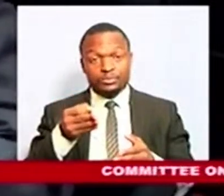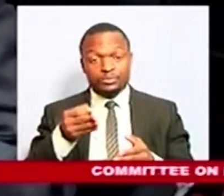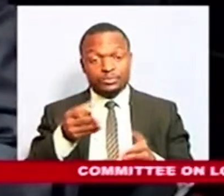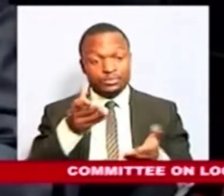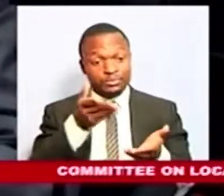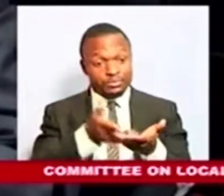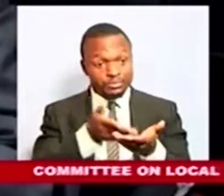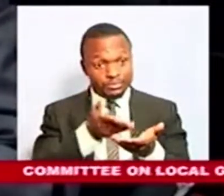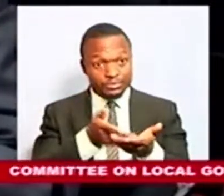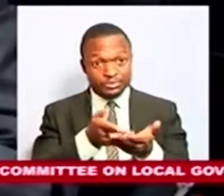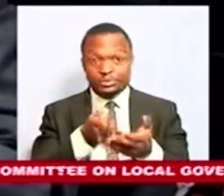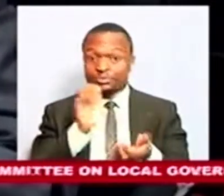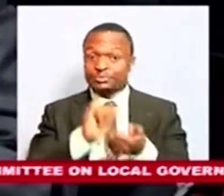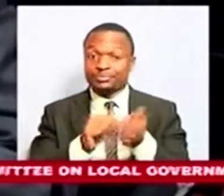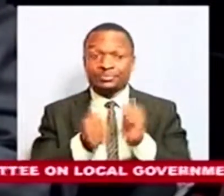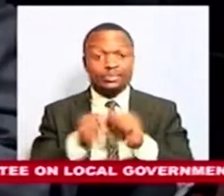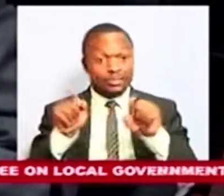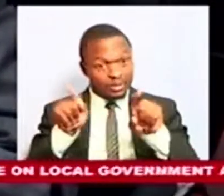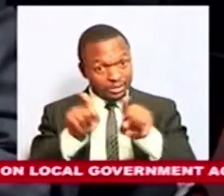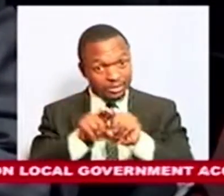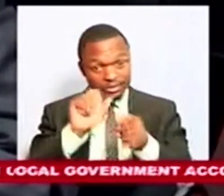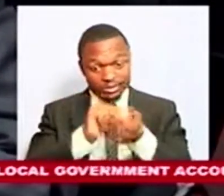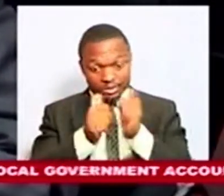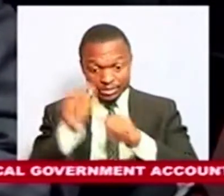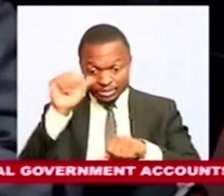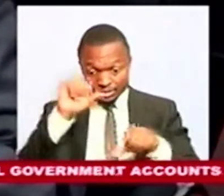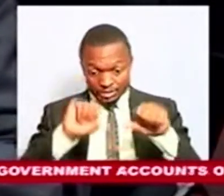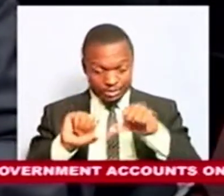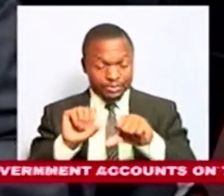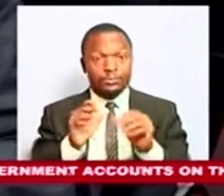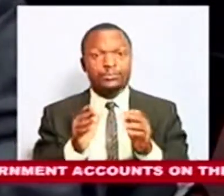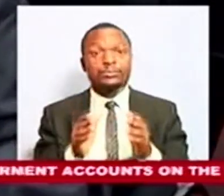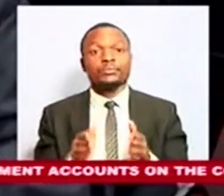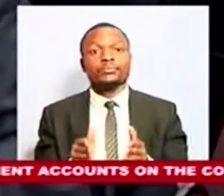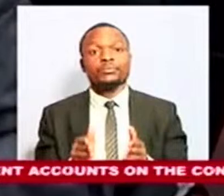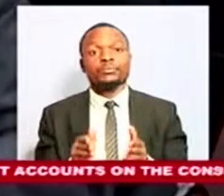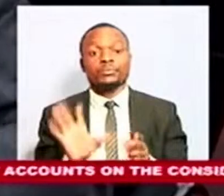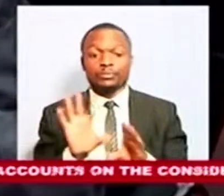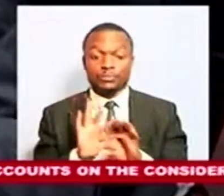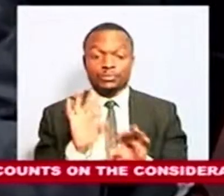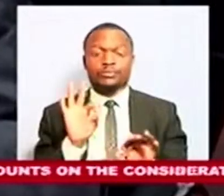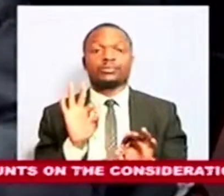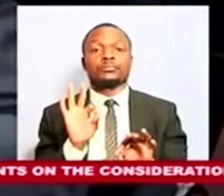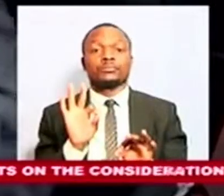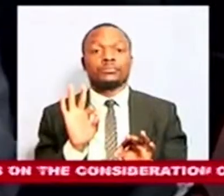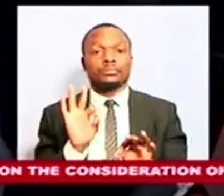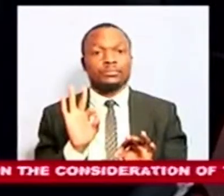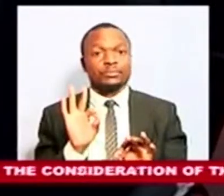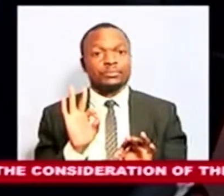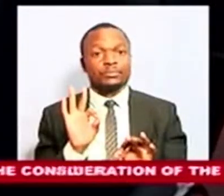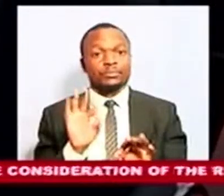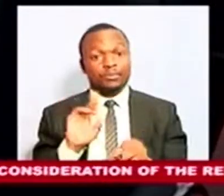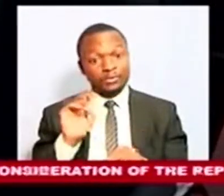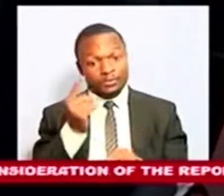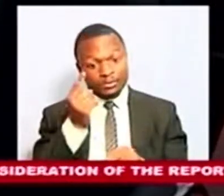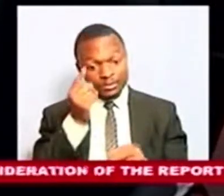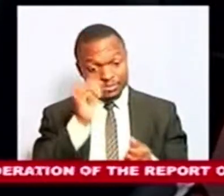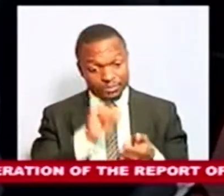This is the problem, the same problem that the auditors found on the first